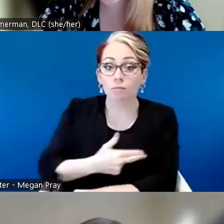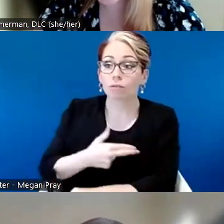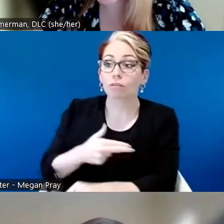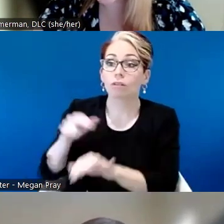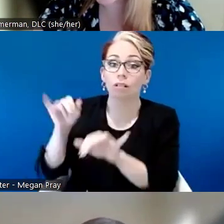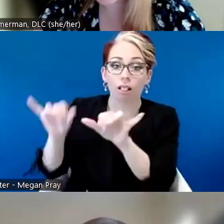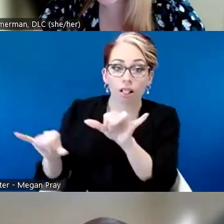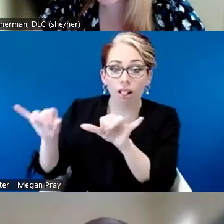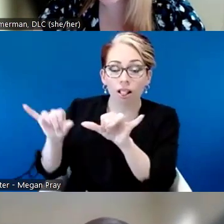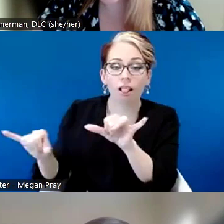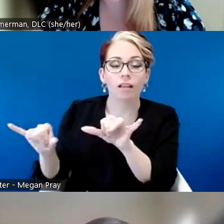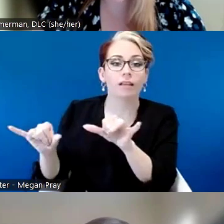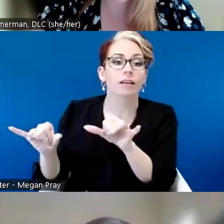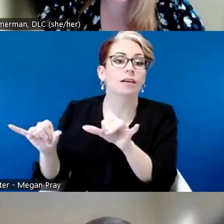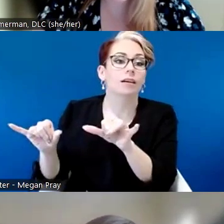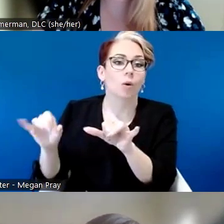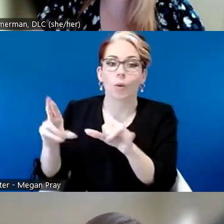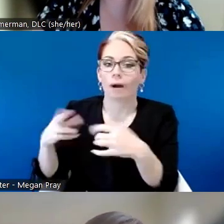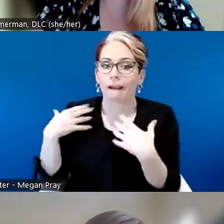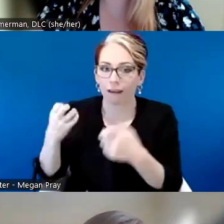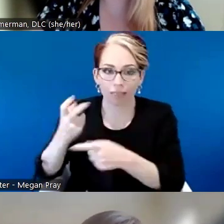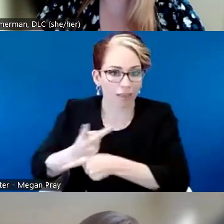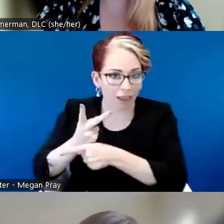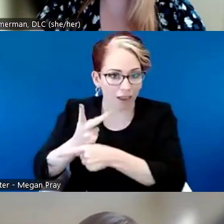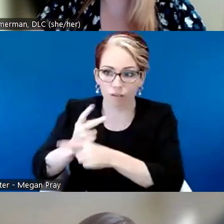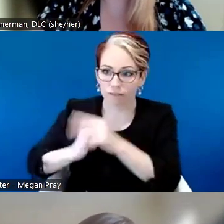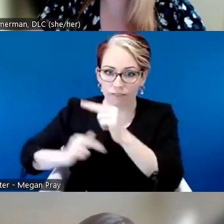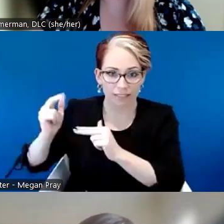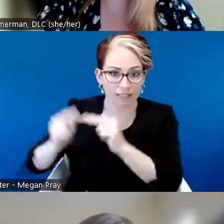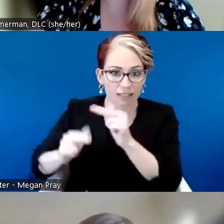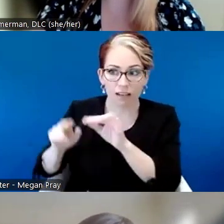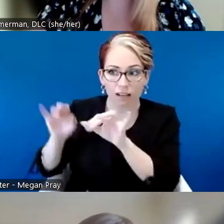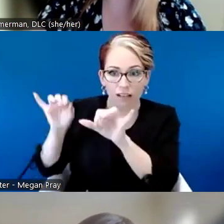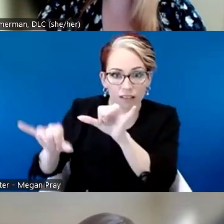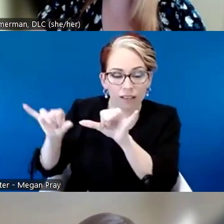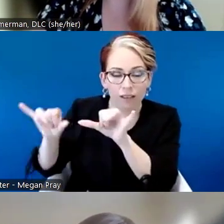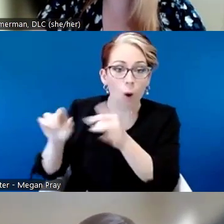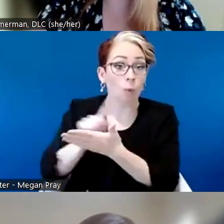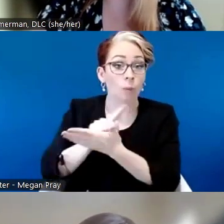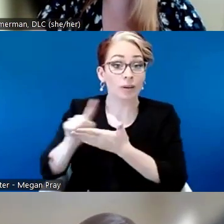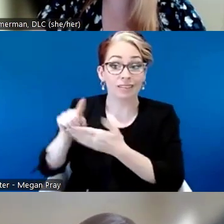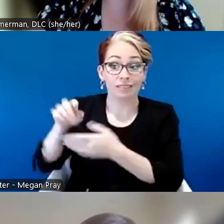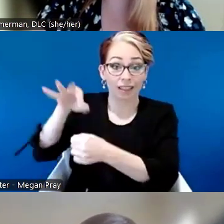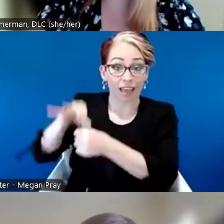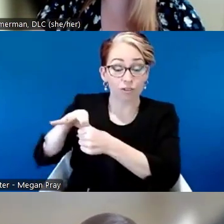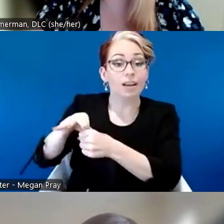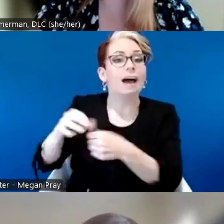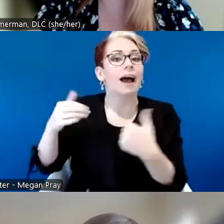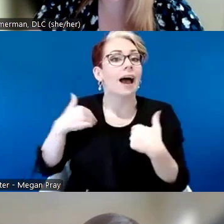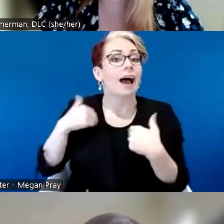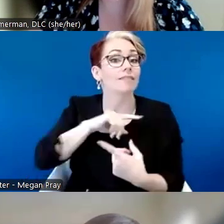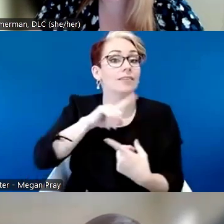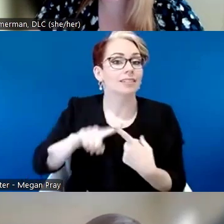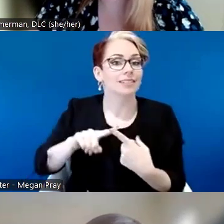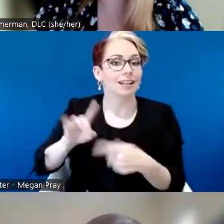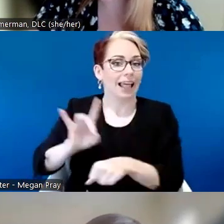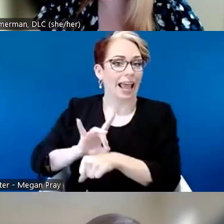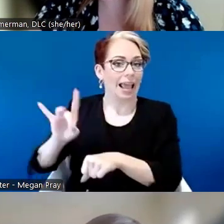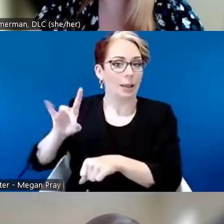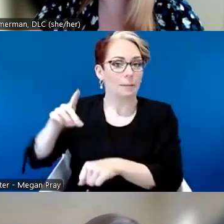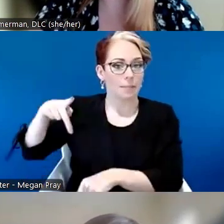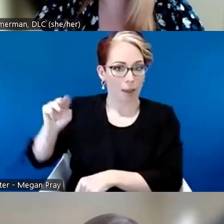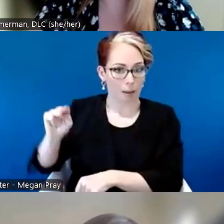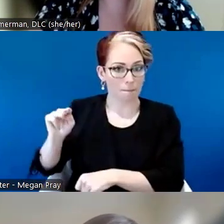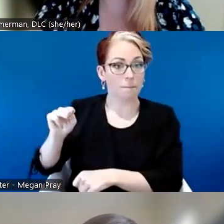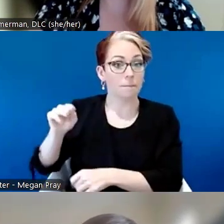within a week of the election. You have until 8 p.m. on election day to request an emergency